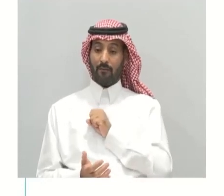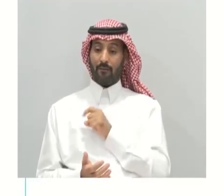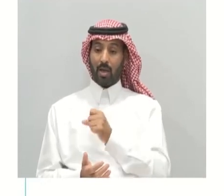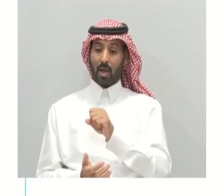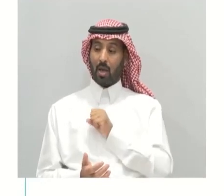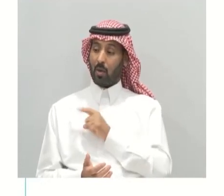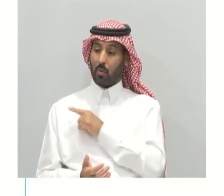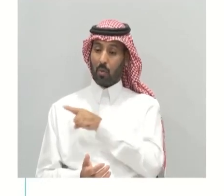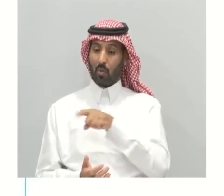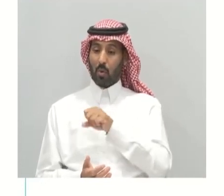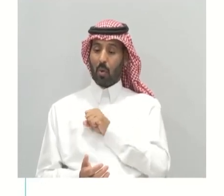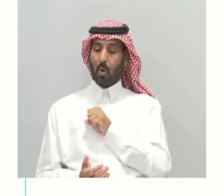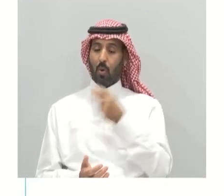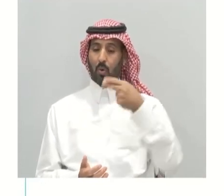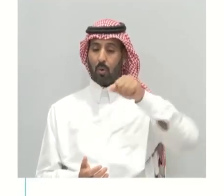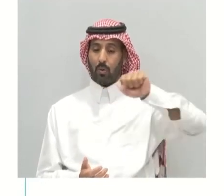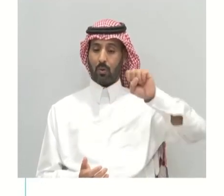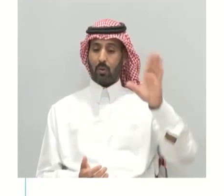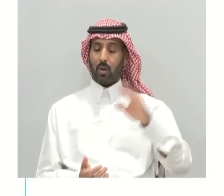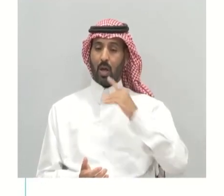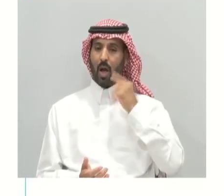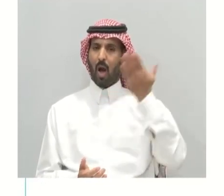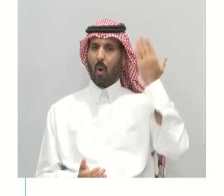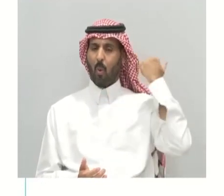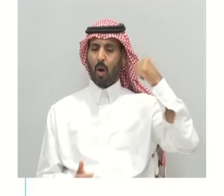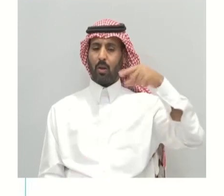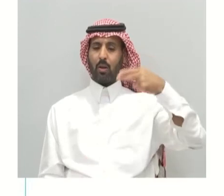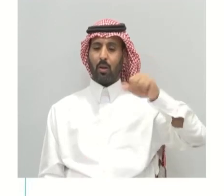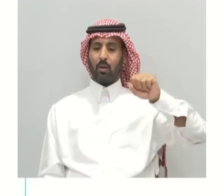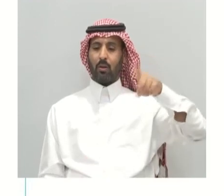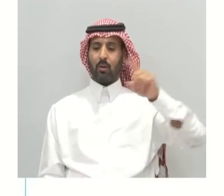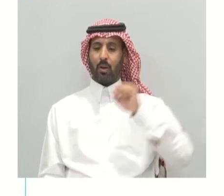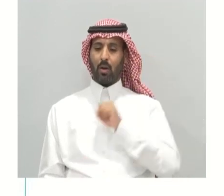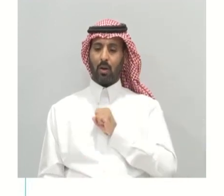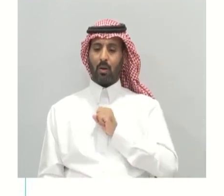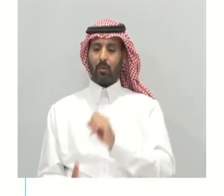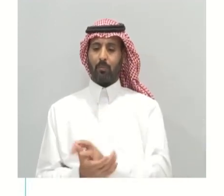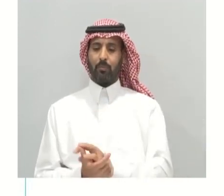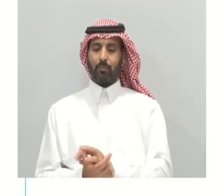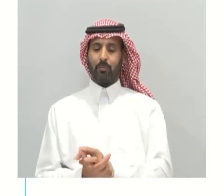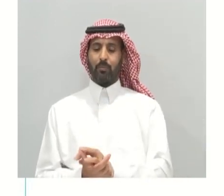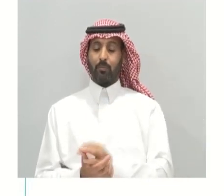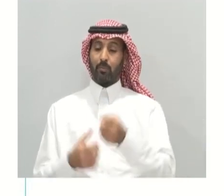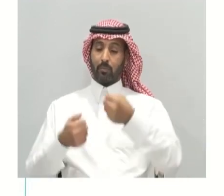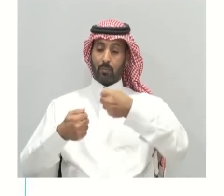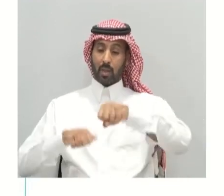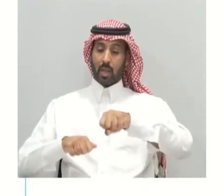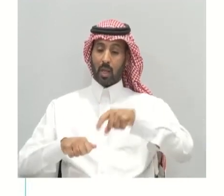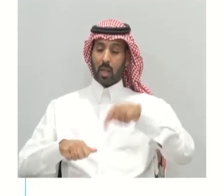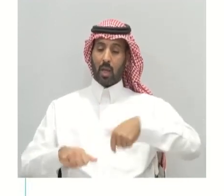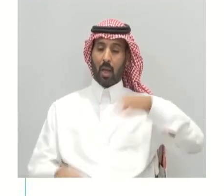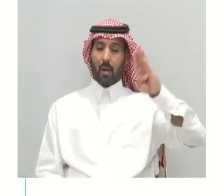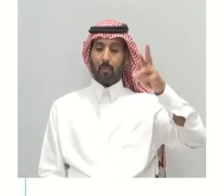Have or has, had. Have, had.